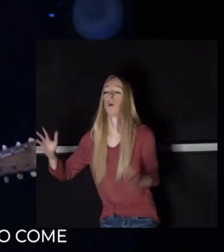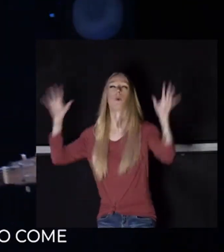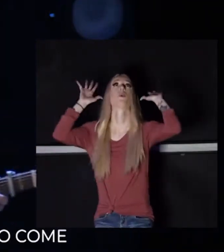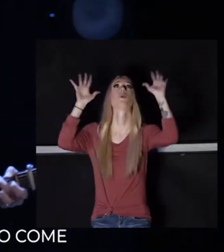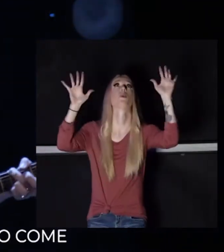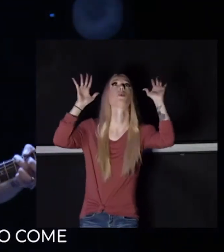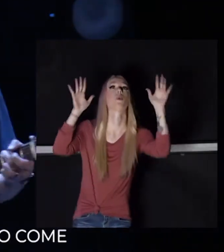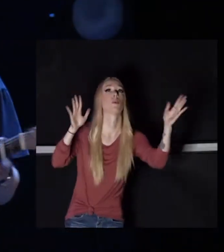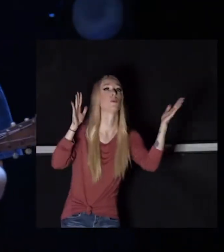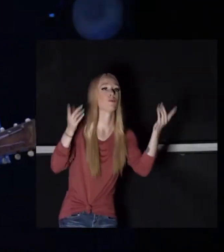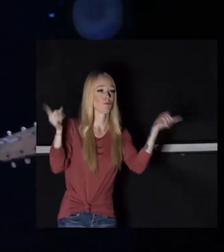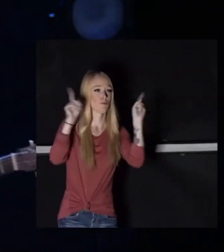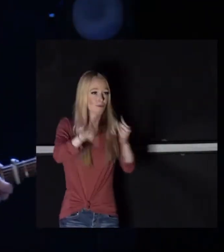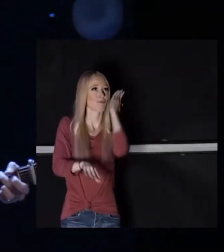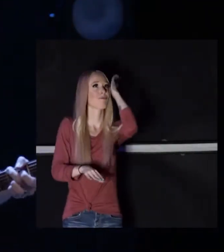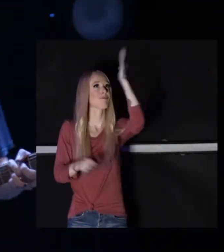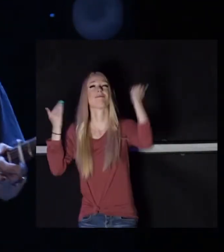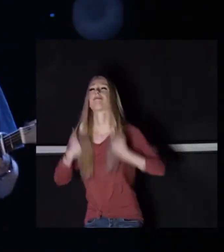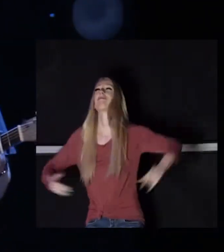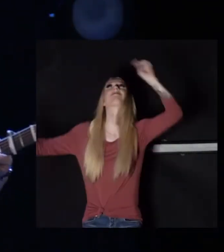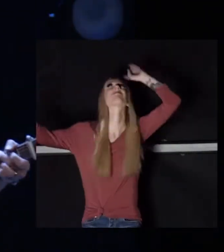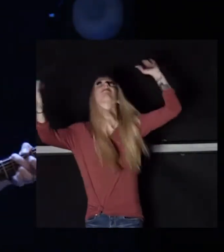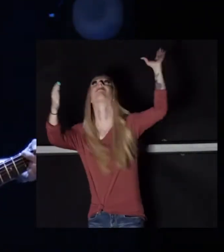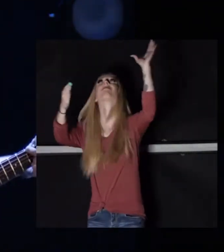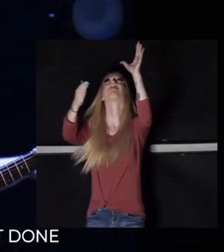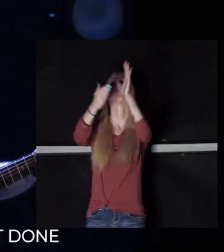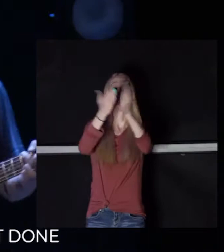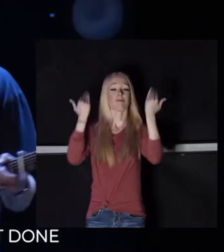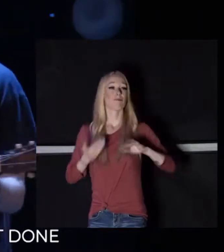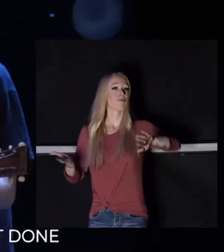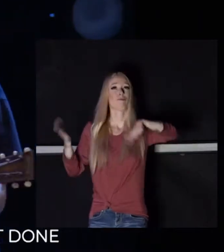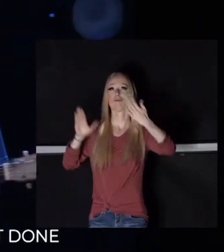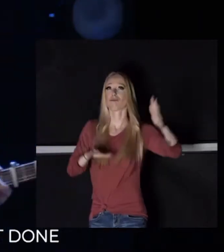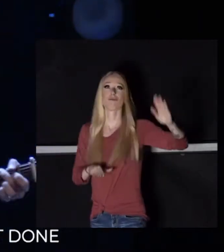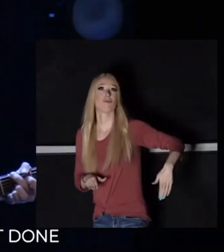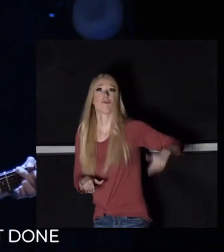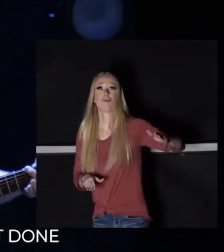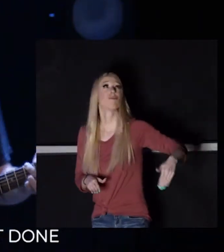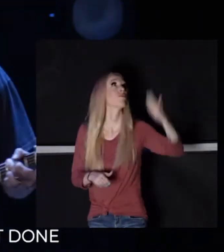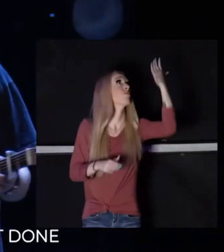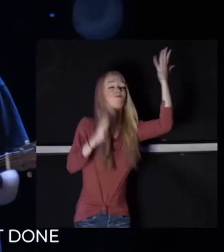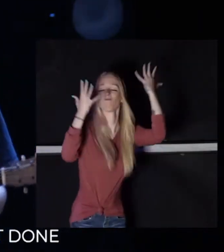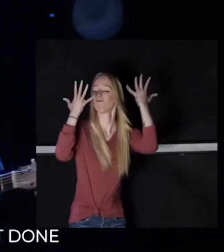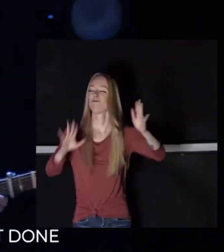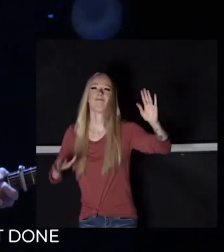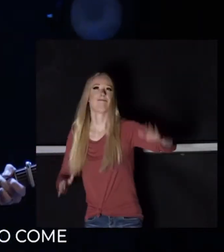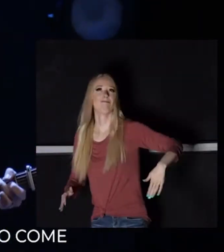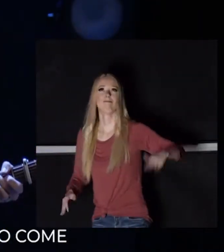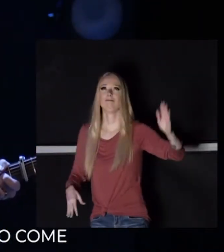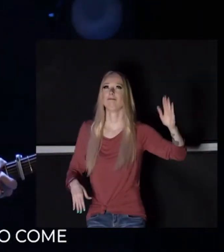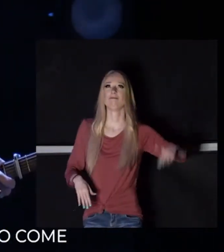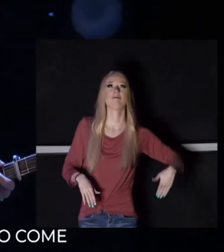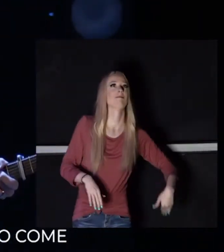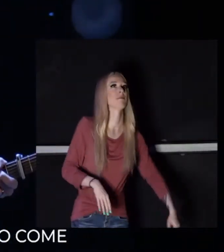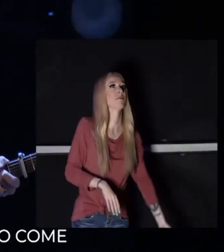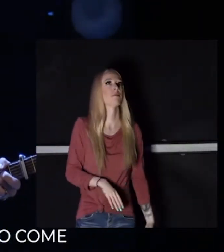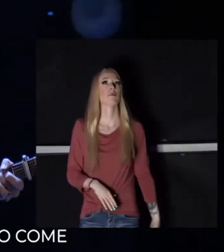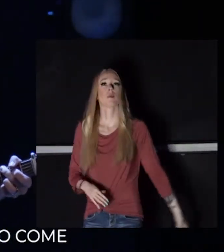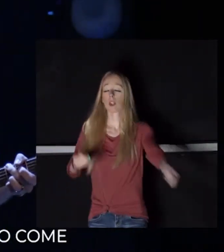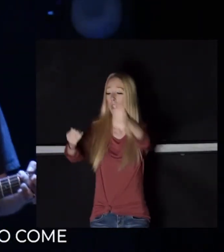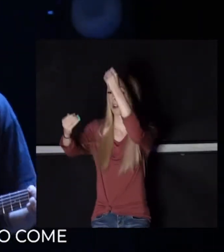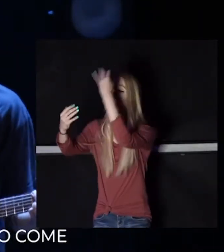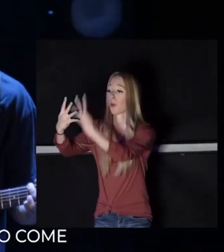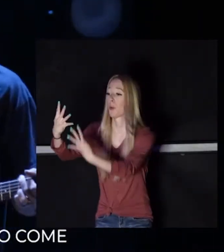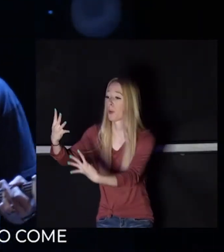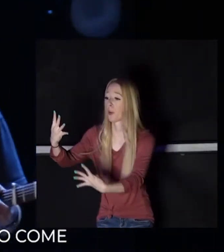Greater things are still to come. Oh, I believe. If I'm not dead, then you're not done. You're